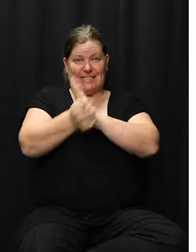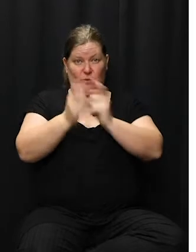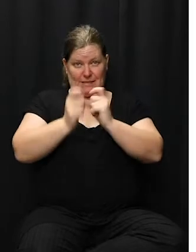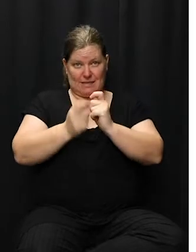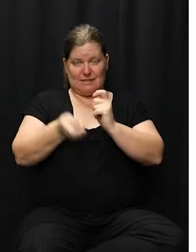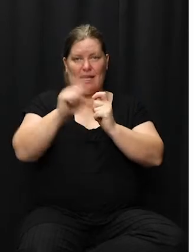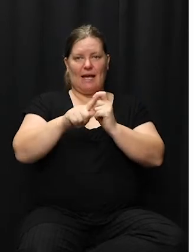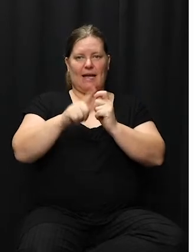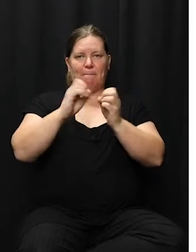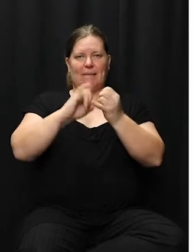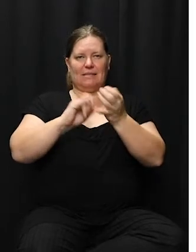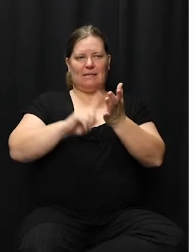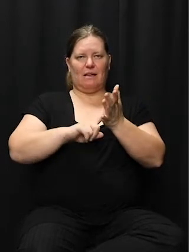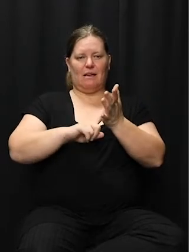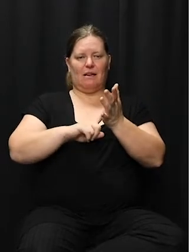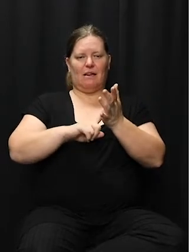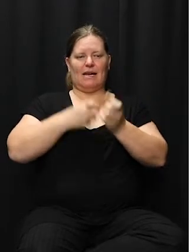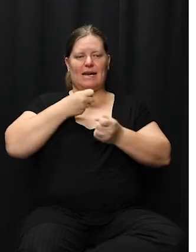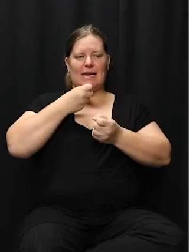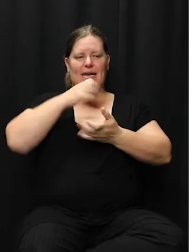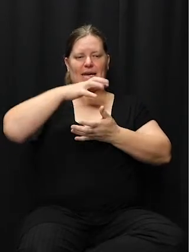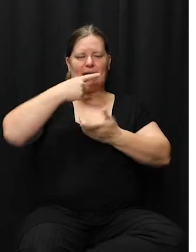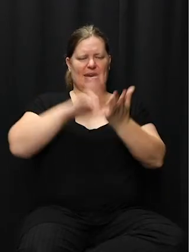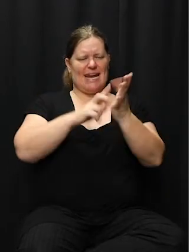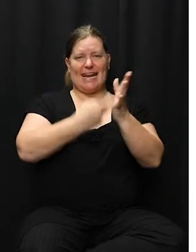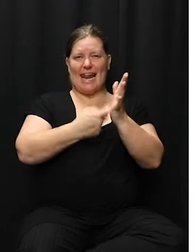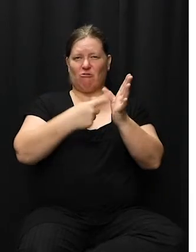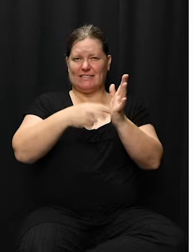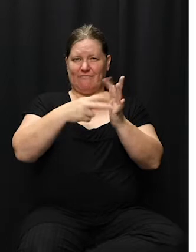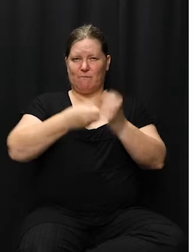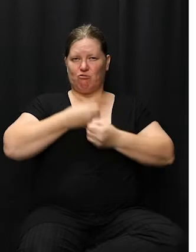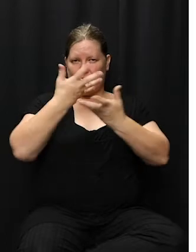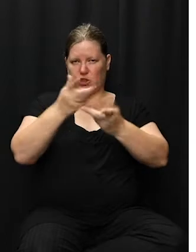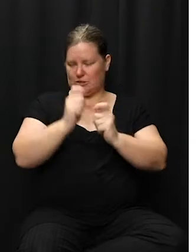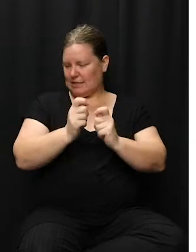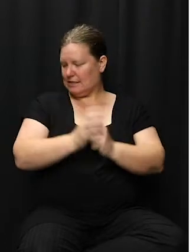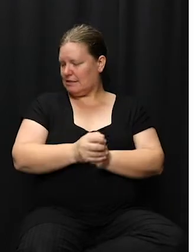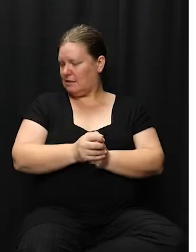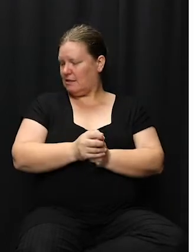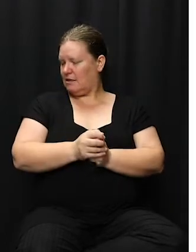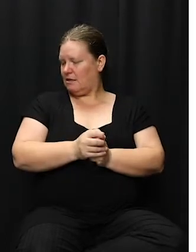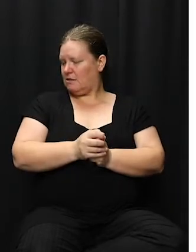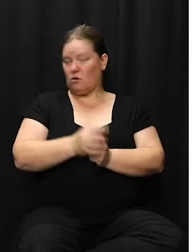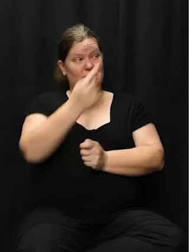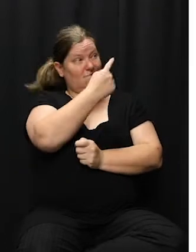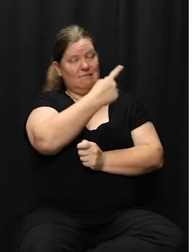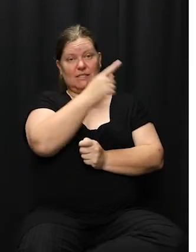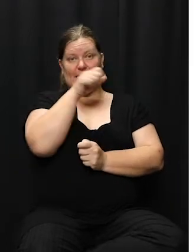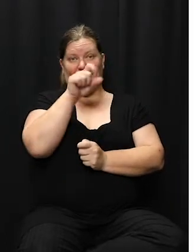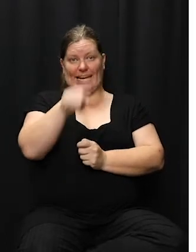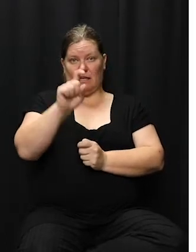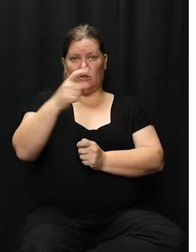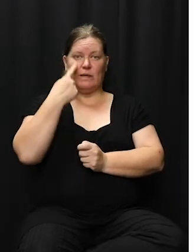the BSL narrative production test. There's a link there you can click on and have a look